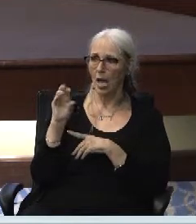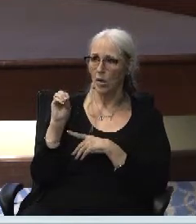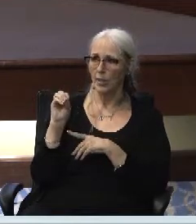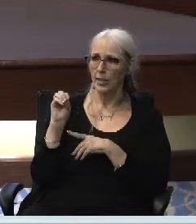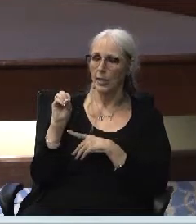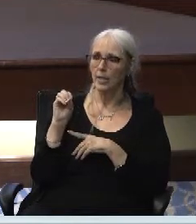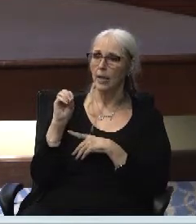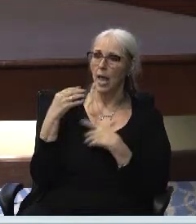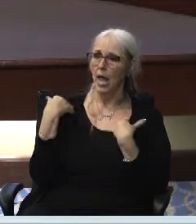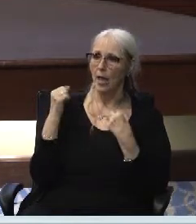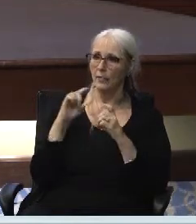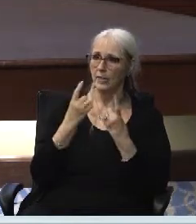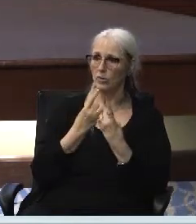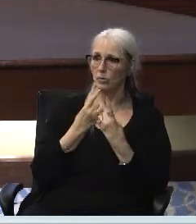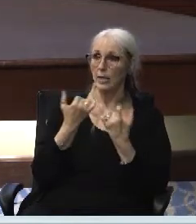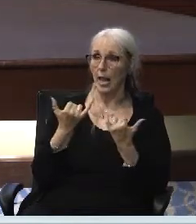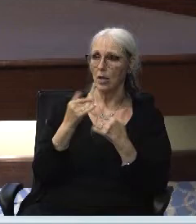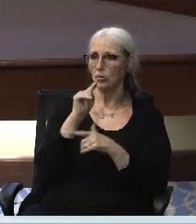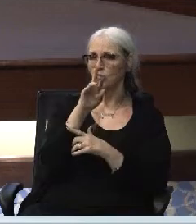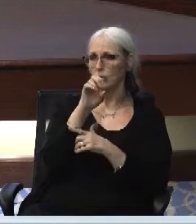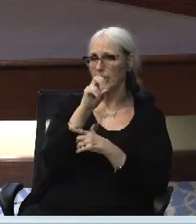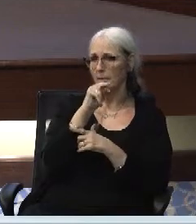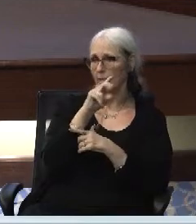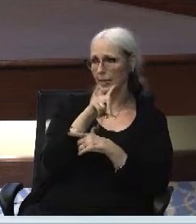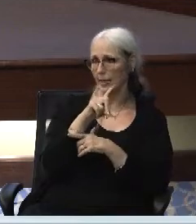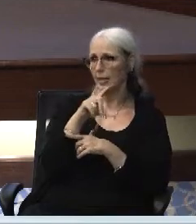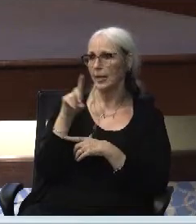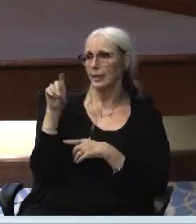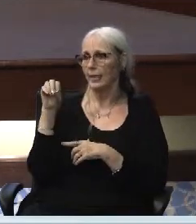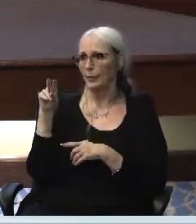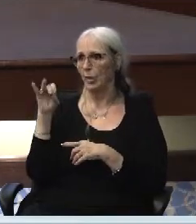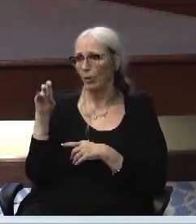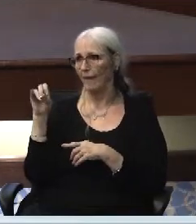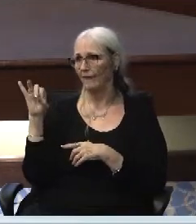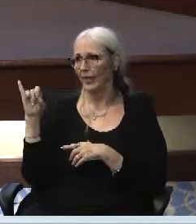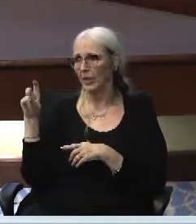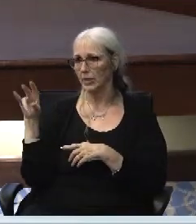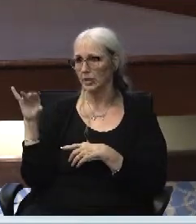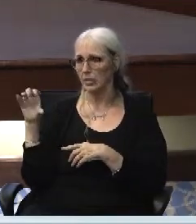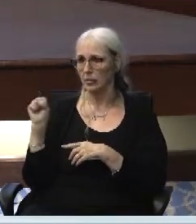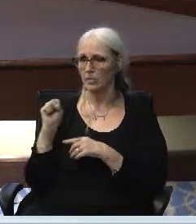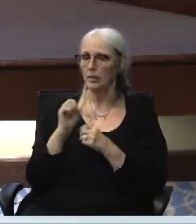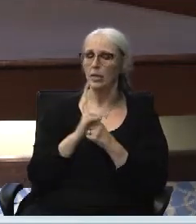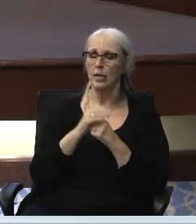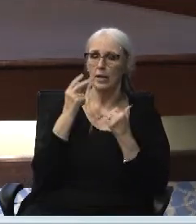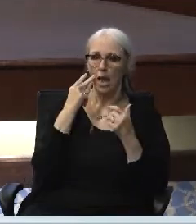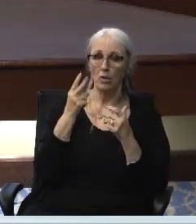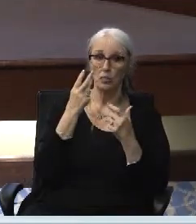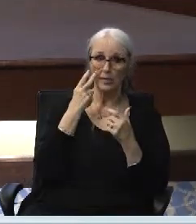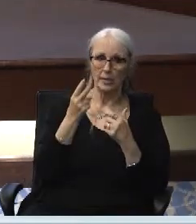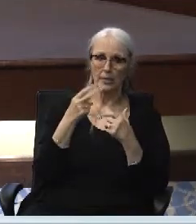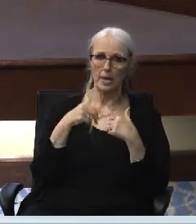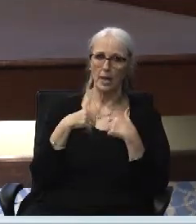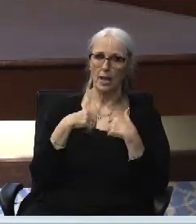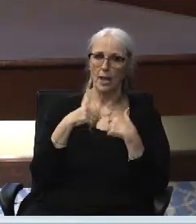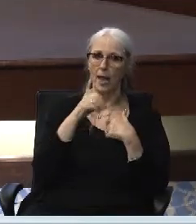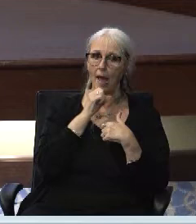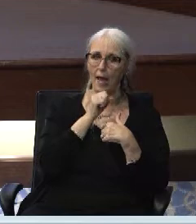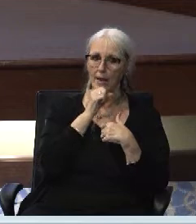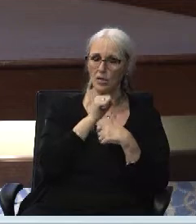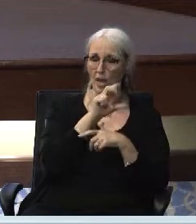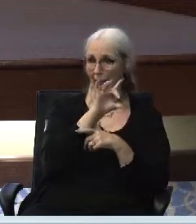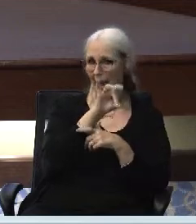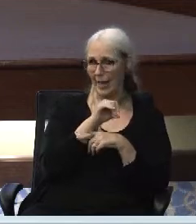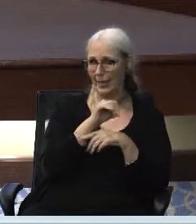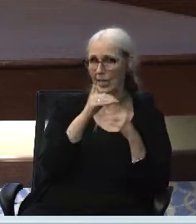and demographics. Before April, the largest percentage of deaths were seen in adults ages 80 and older. If